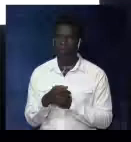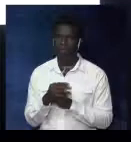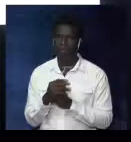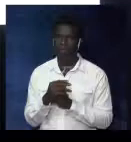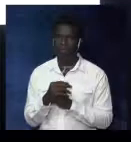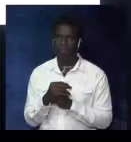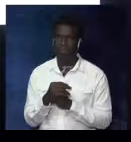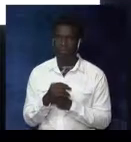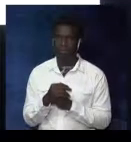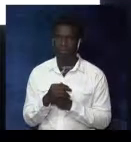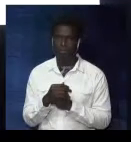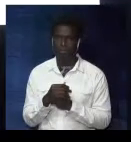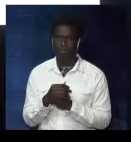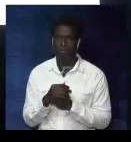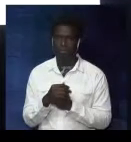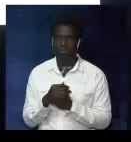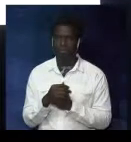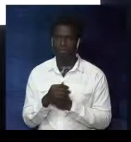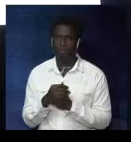Mississippi.